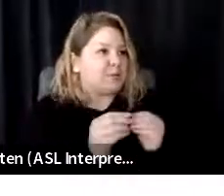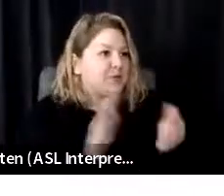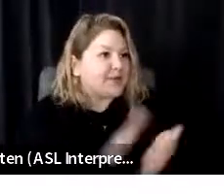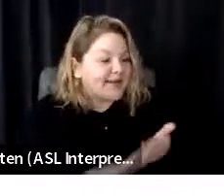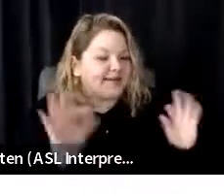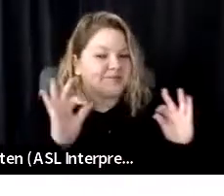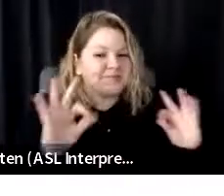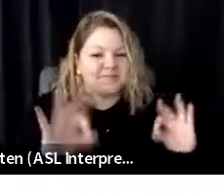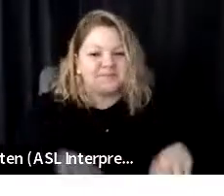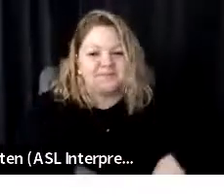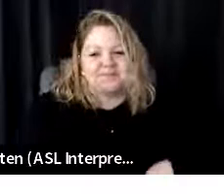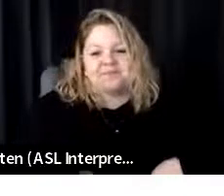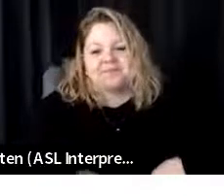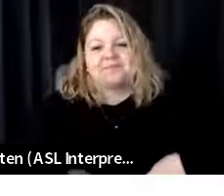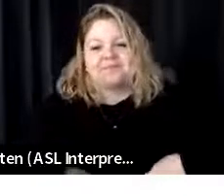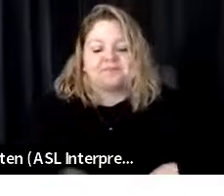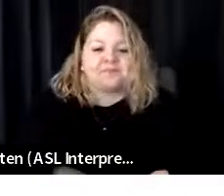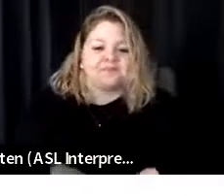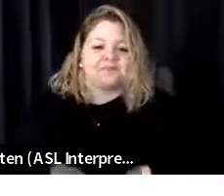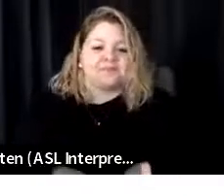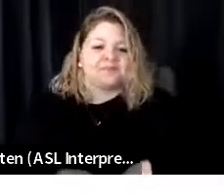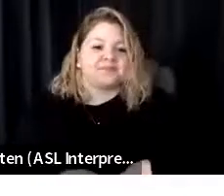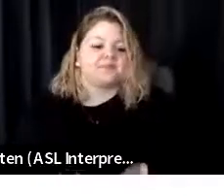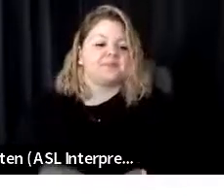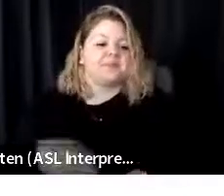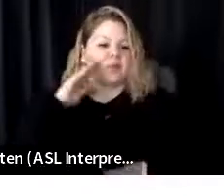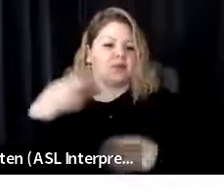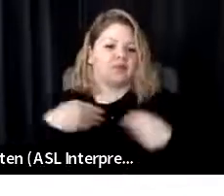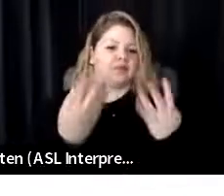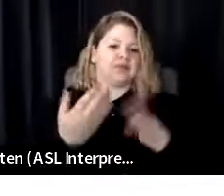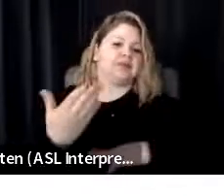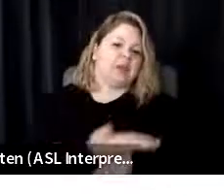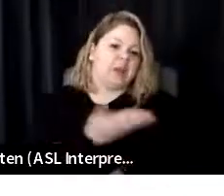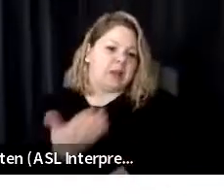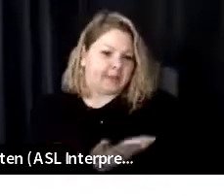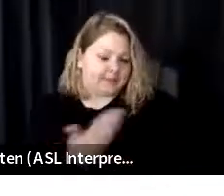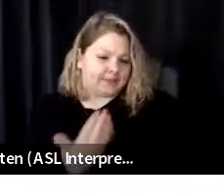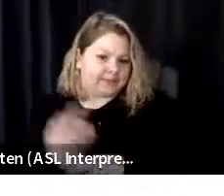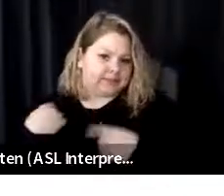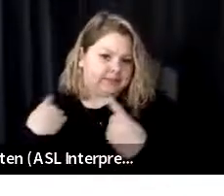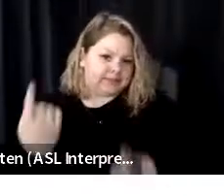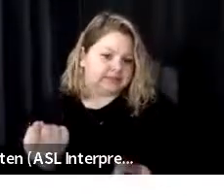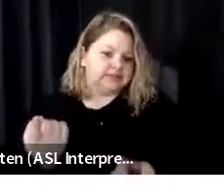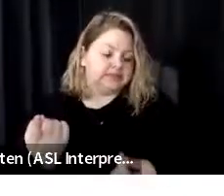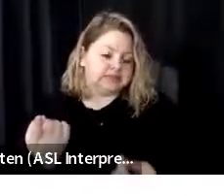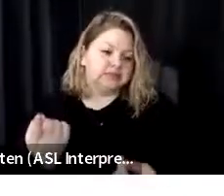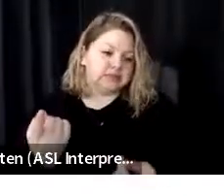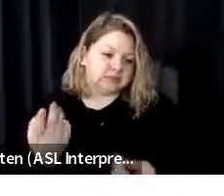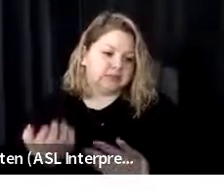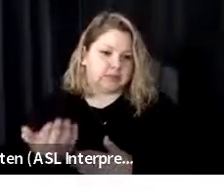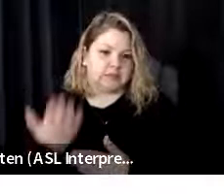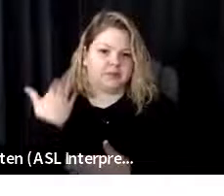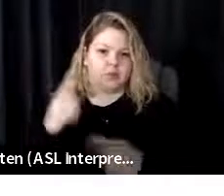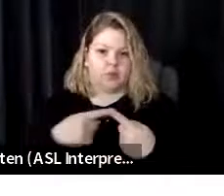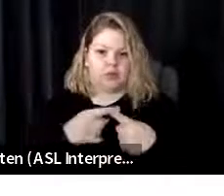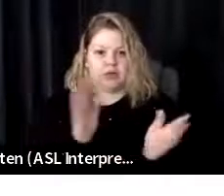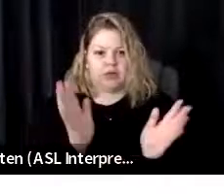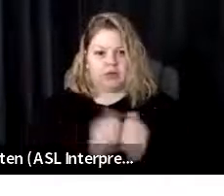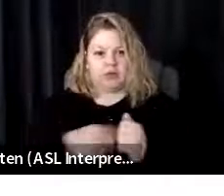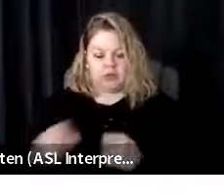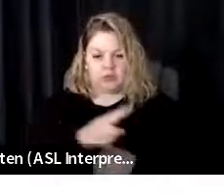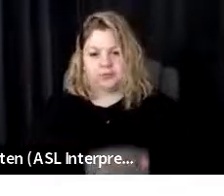give an update on what's going on in our office since I've last spoken to you